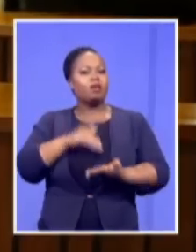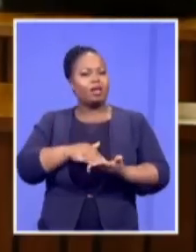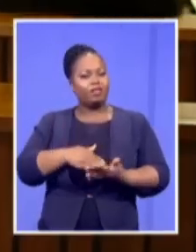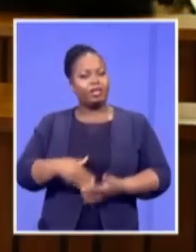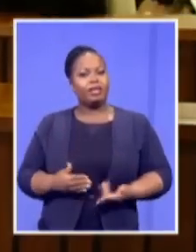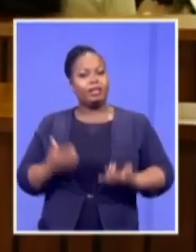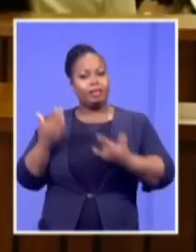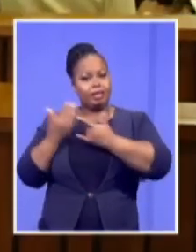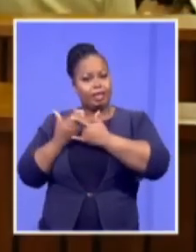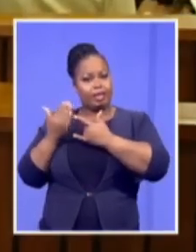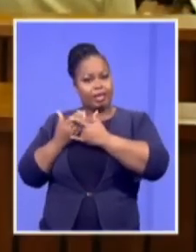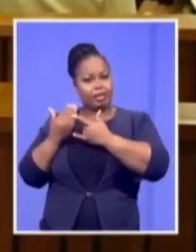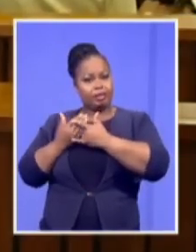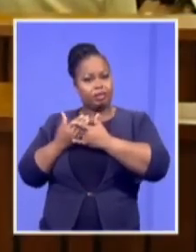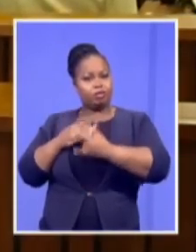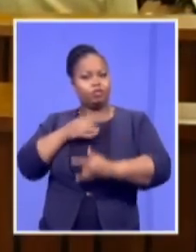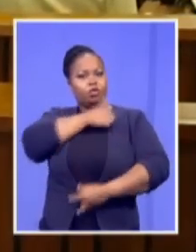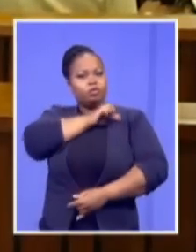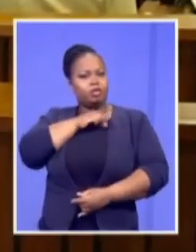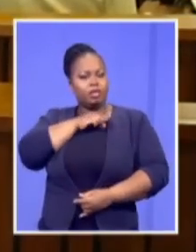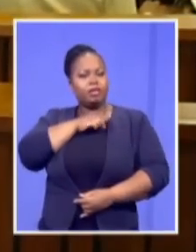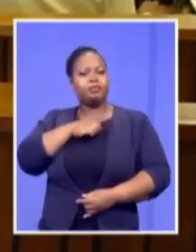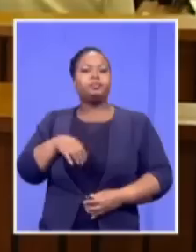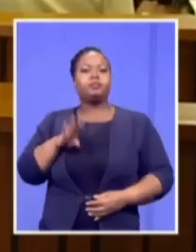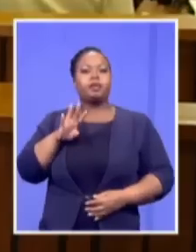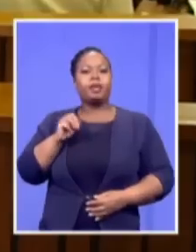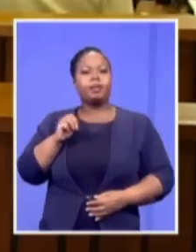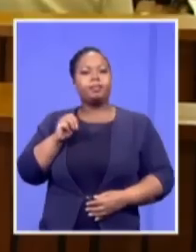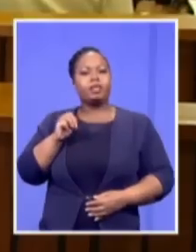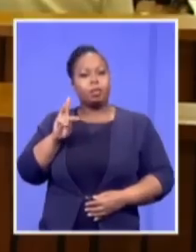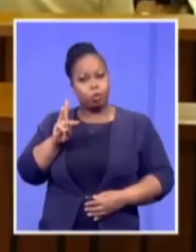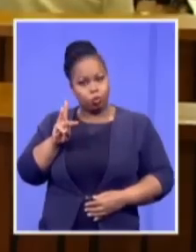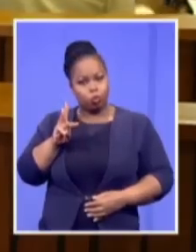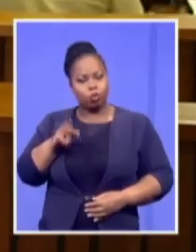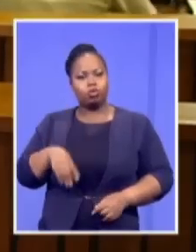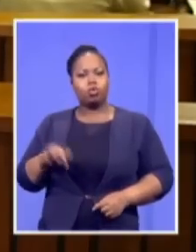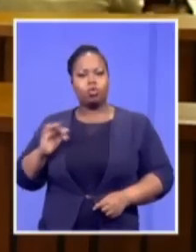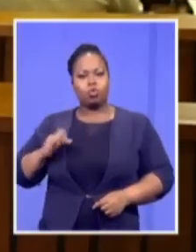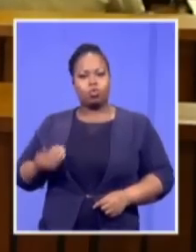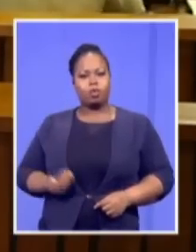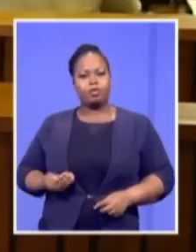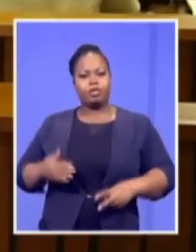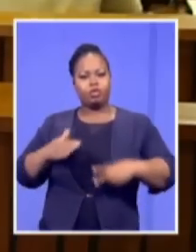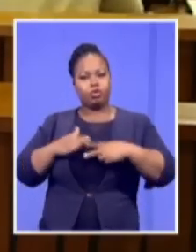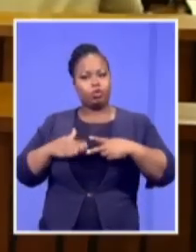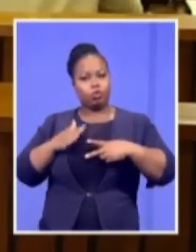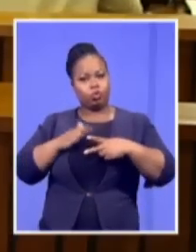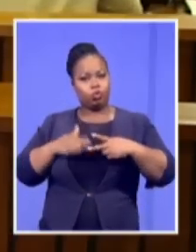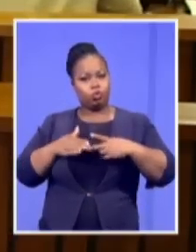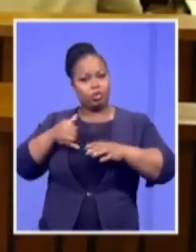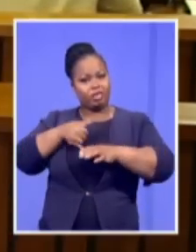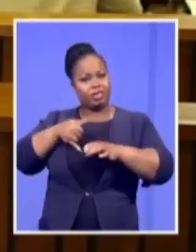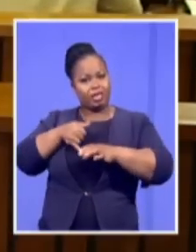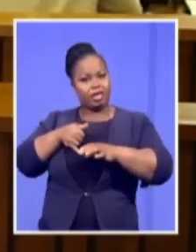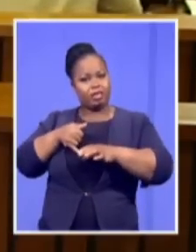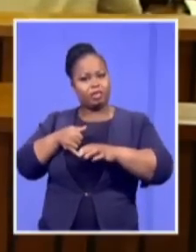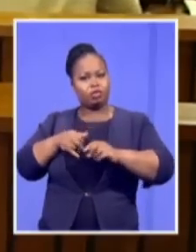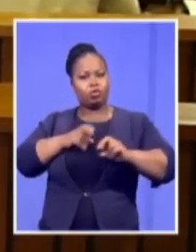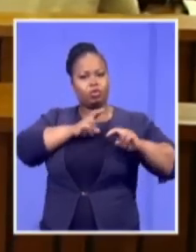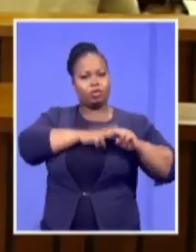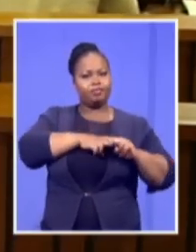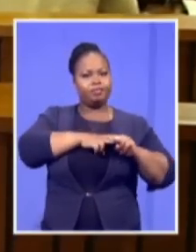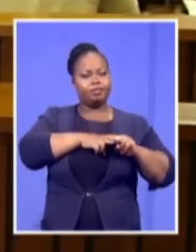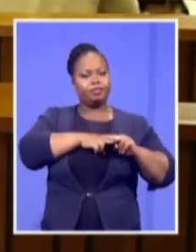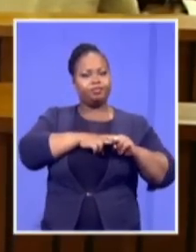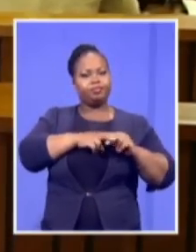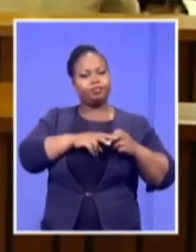gate at the hospital, they found a BMW and there were 2 women inside. And the one on the passenger seat had